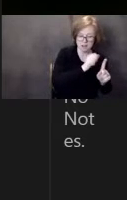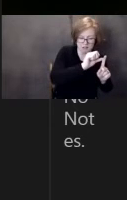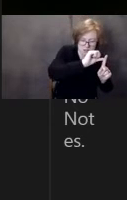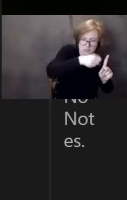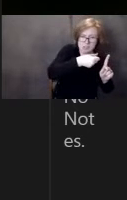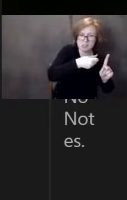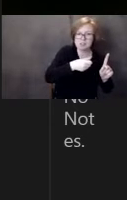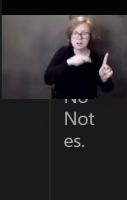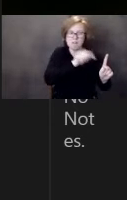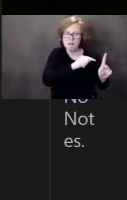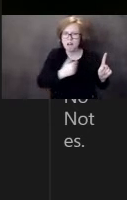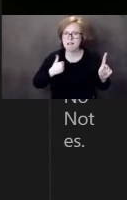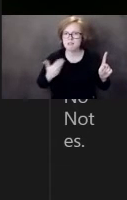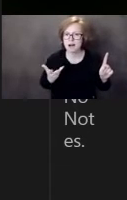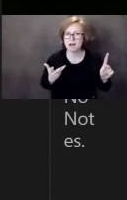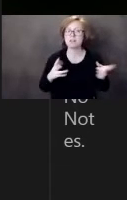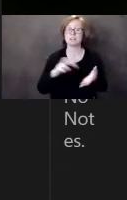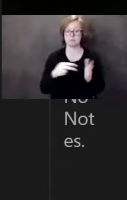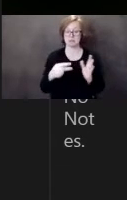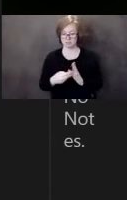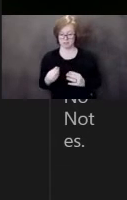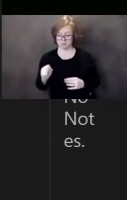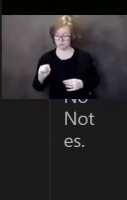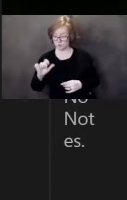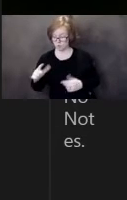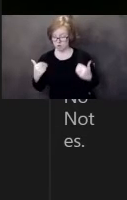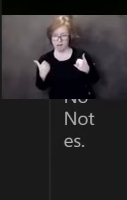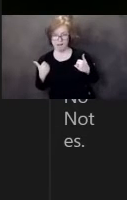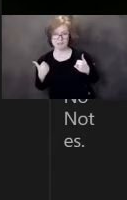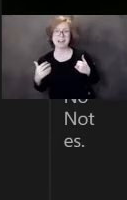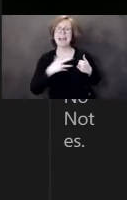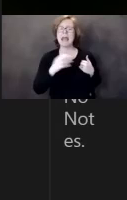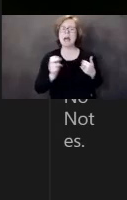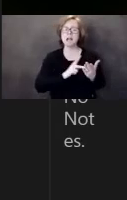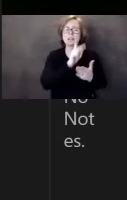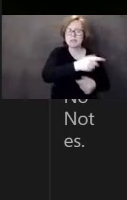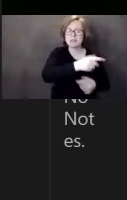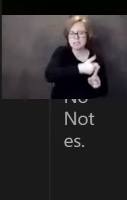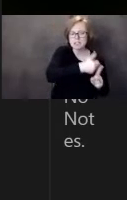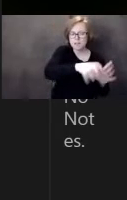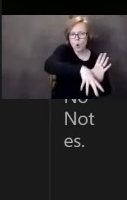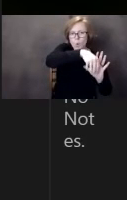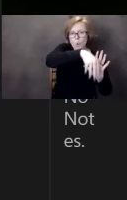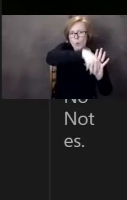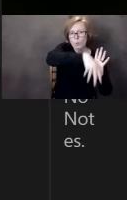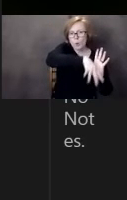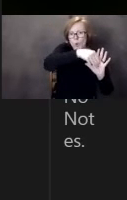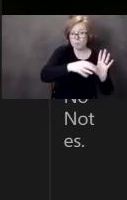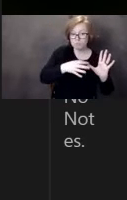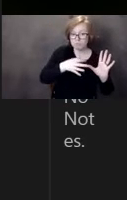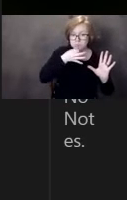on, but are the plants taking up the nutrients that are under their feet, their roots.